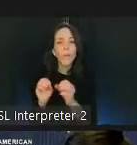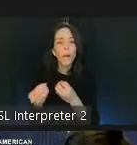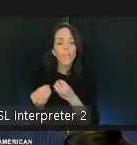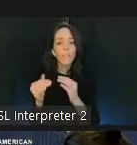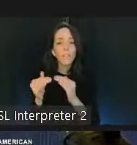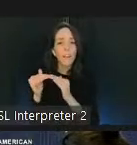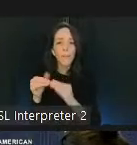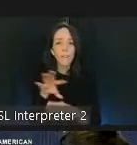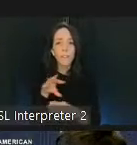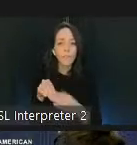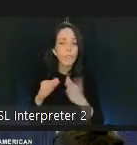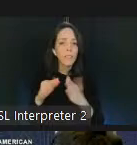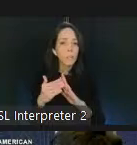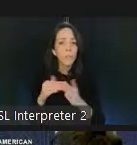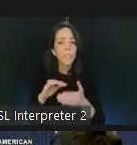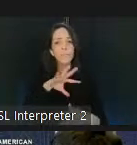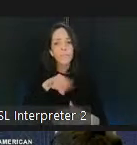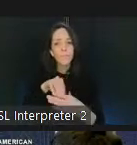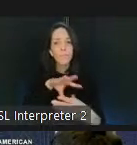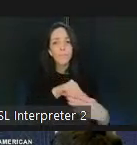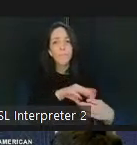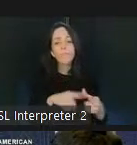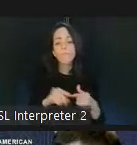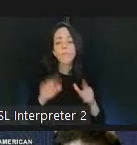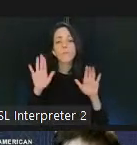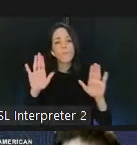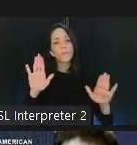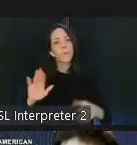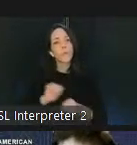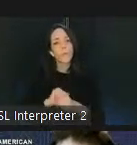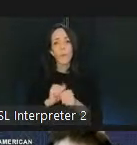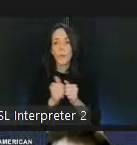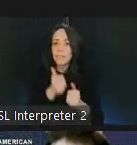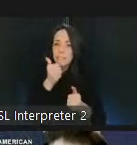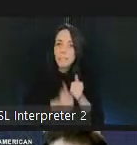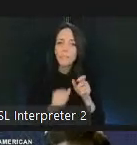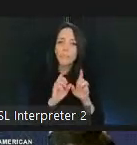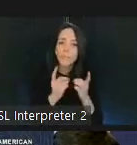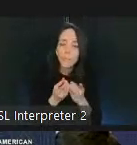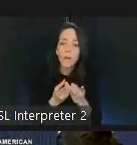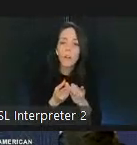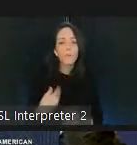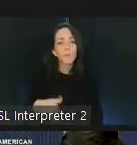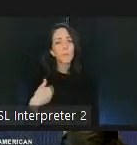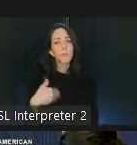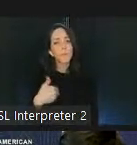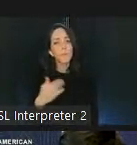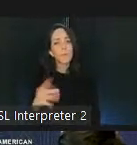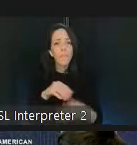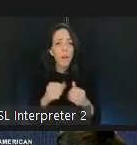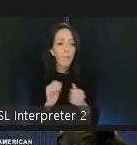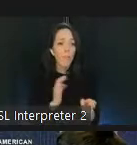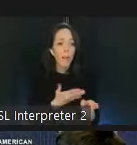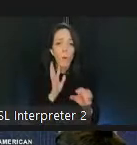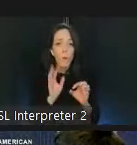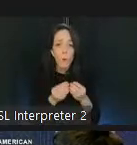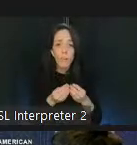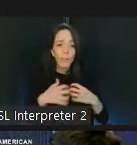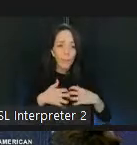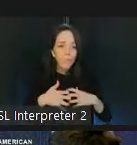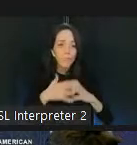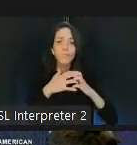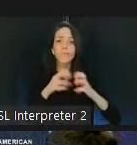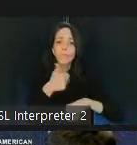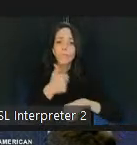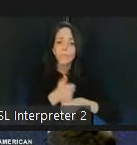Engagement has done tremendous work with each department and office in our organization to launch the equity tool this